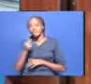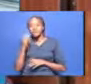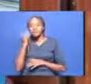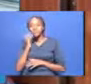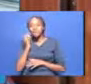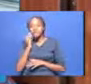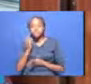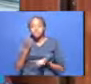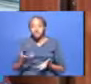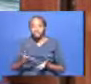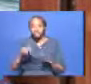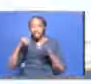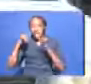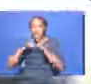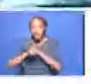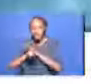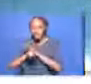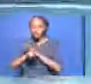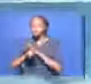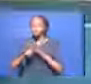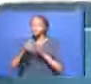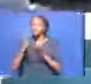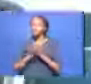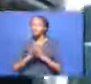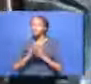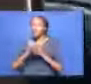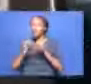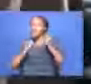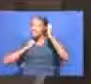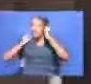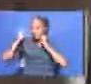being in the military, the real military.